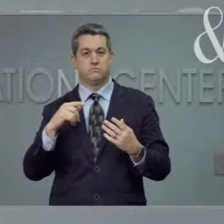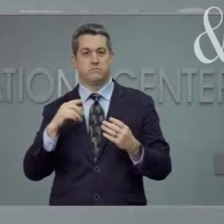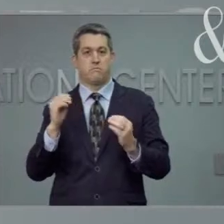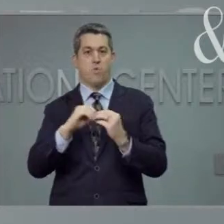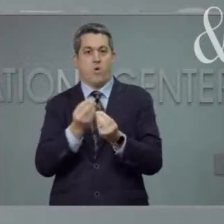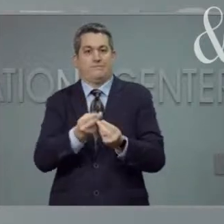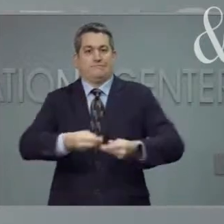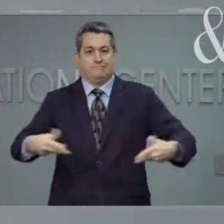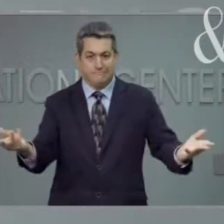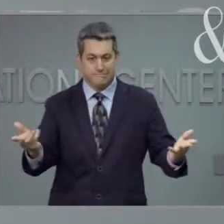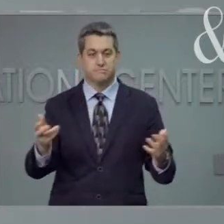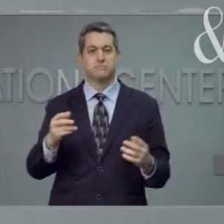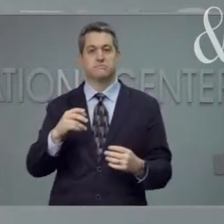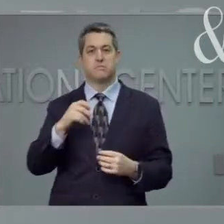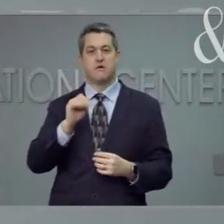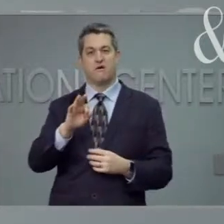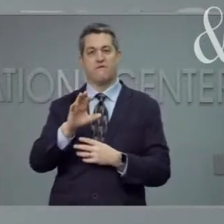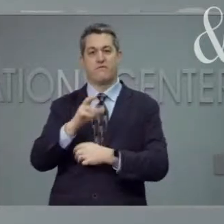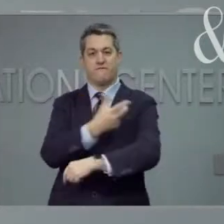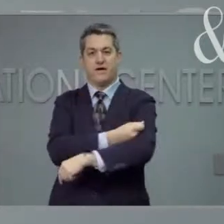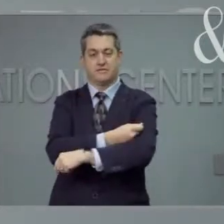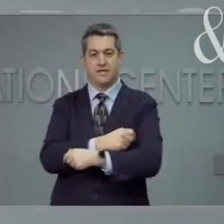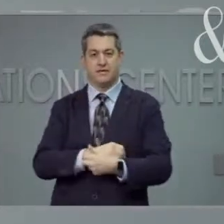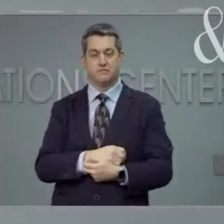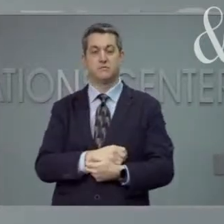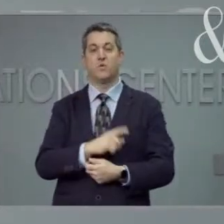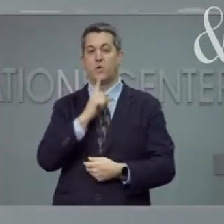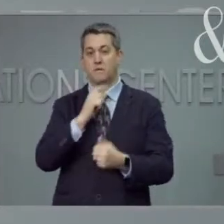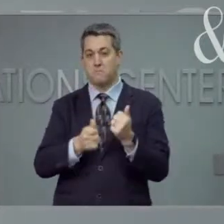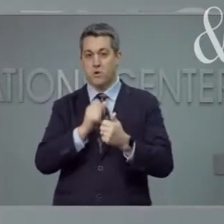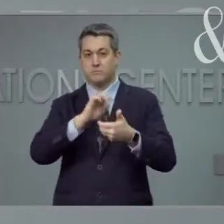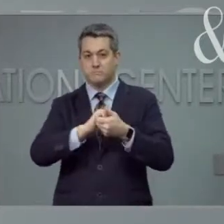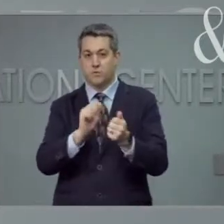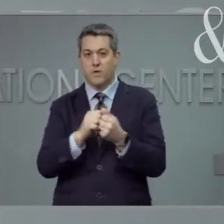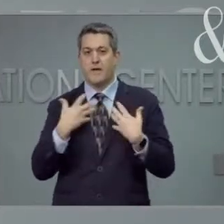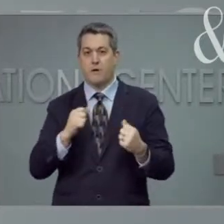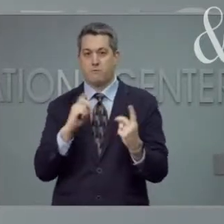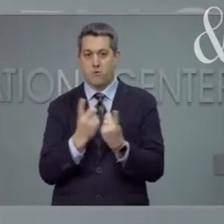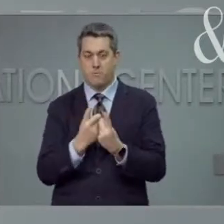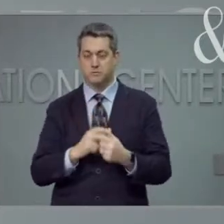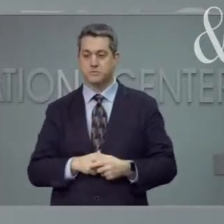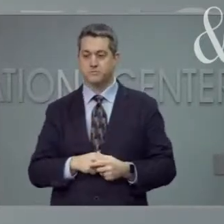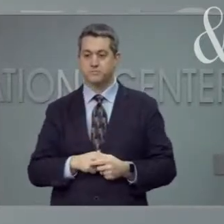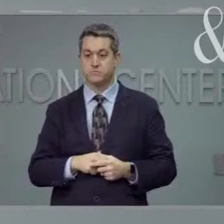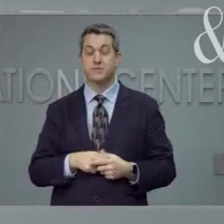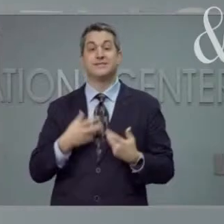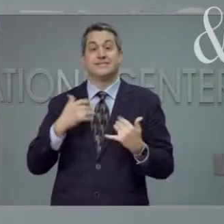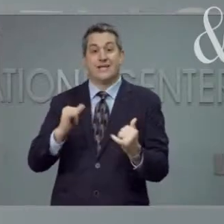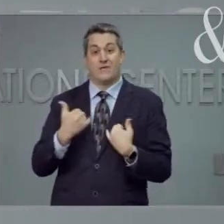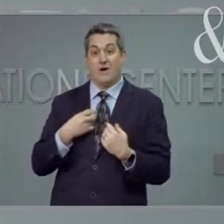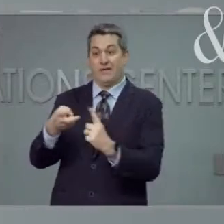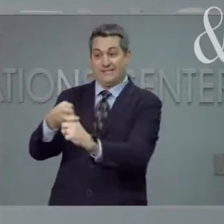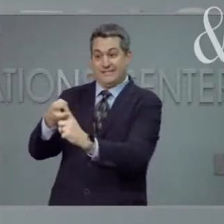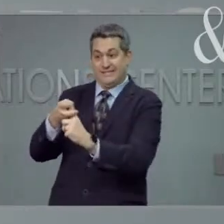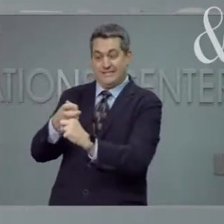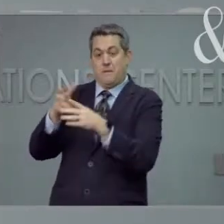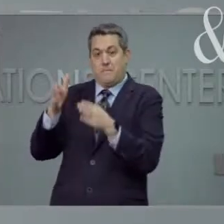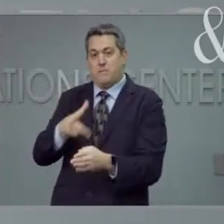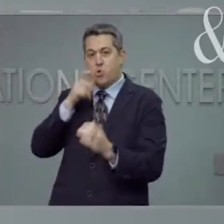they will be supporting our local health departments in a variety of ways. We are continuing to onboard new